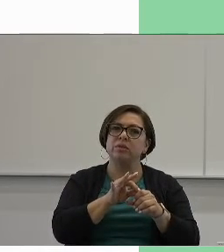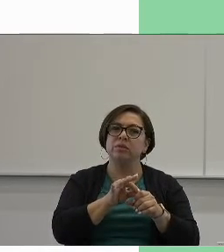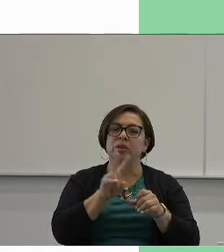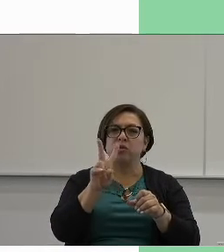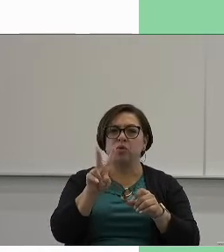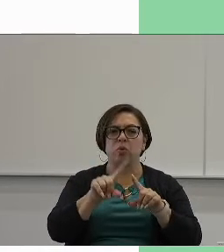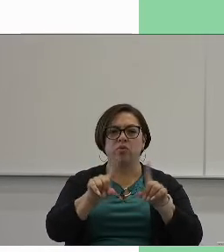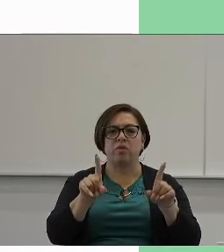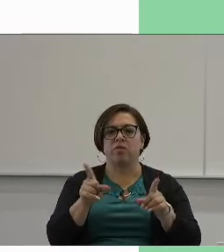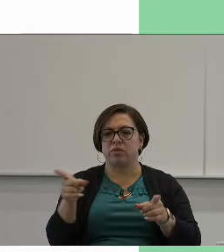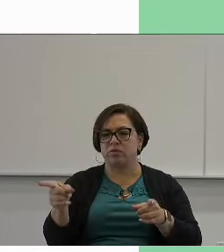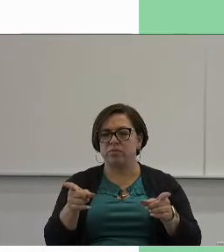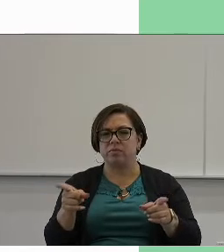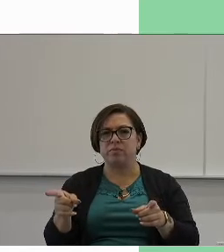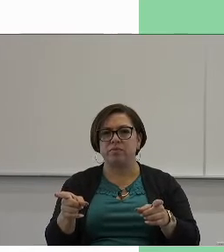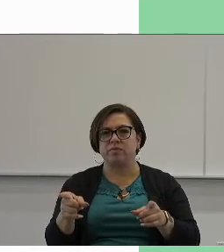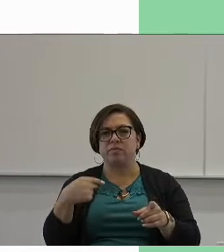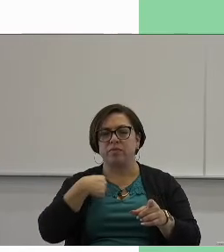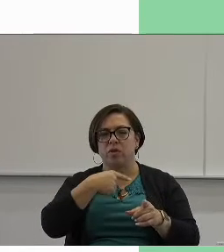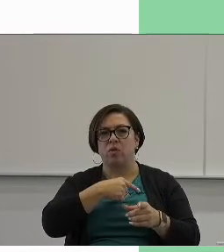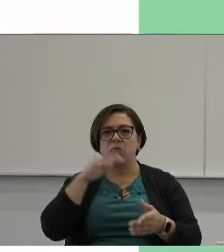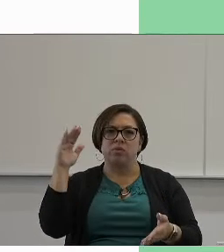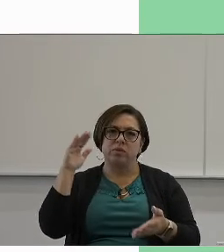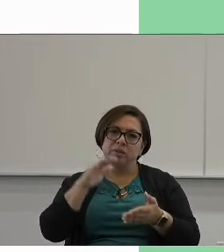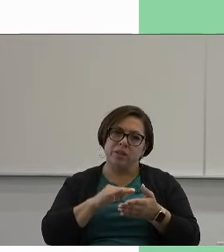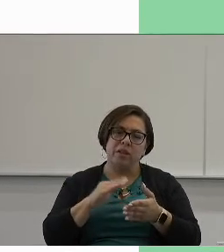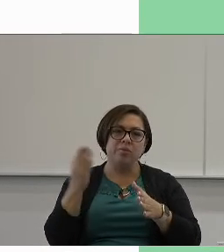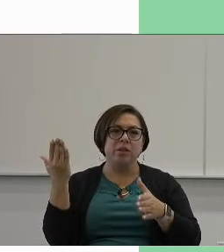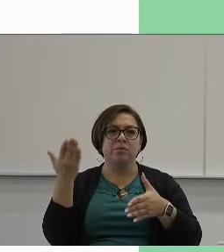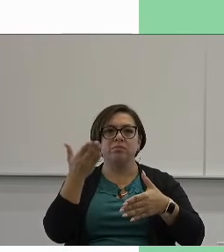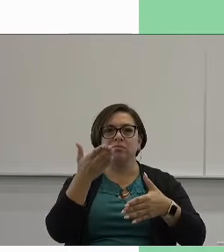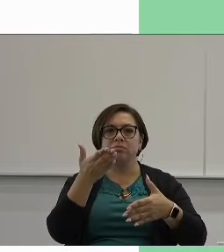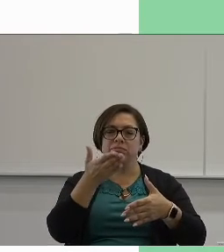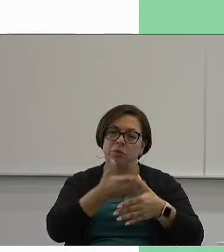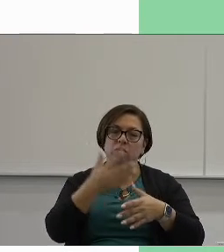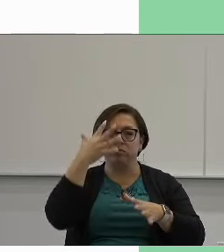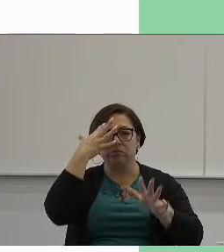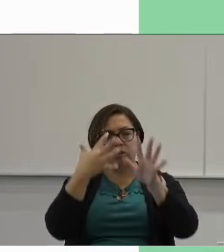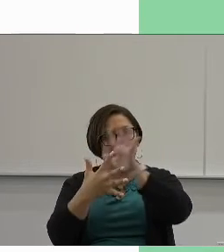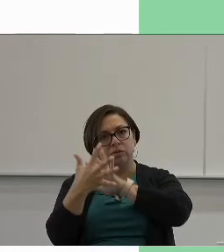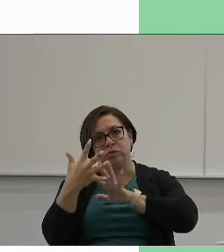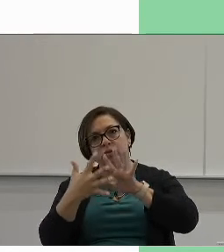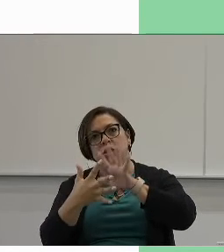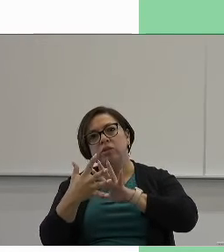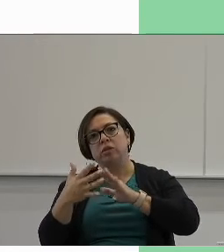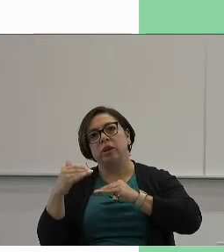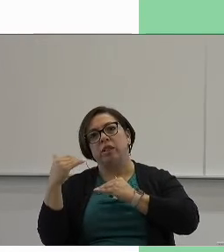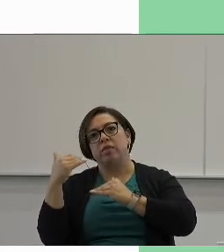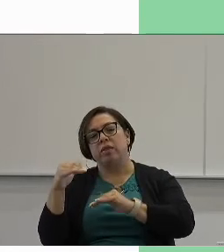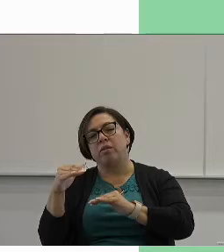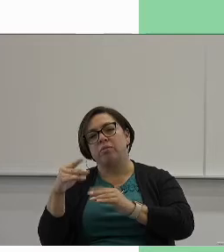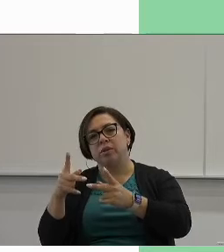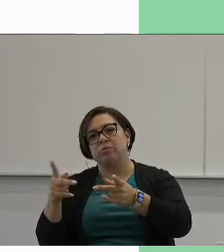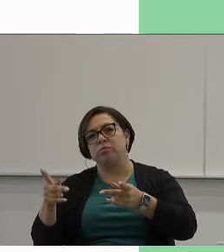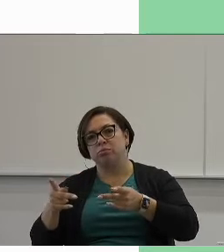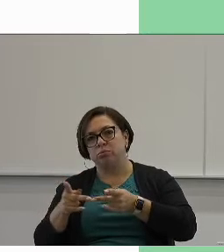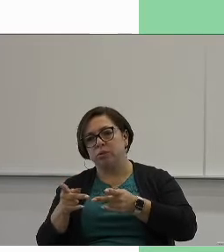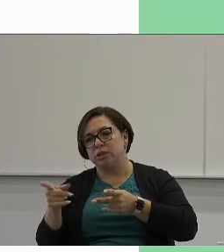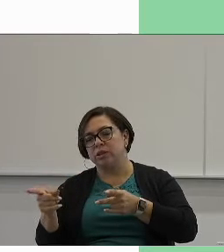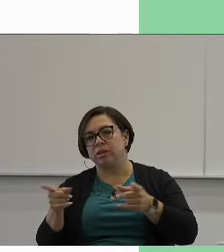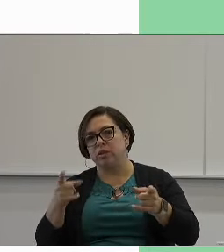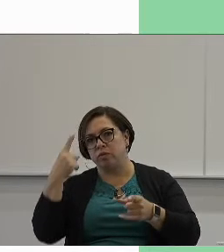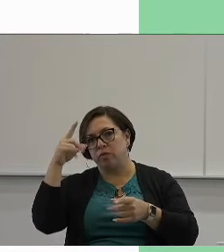wherever possible, we try to limit confusion, limit disruption, and use whole voting precincts. For the same reason, we also are